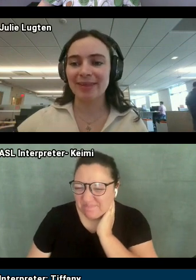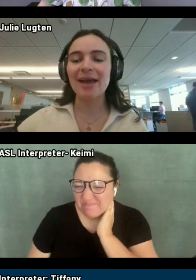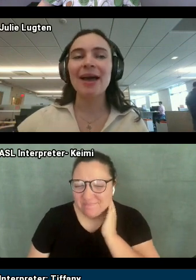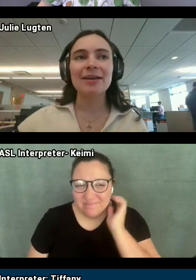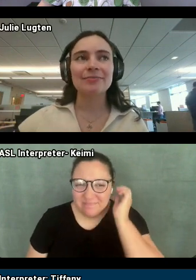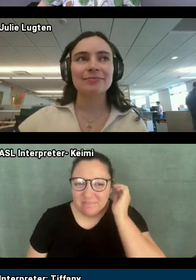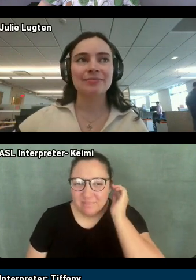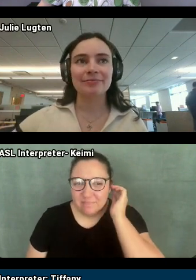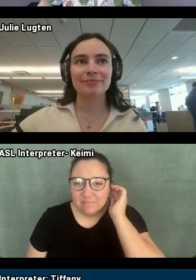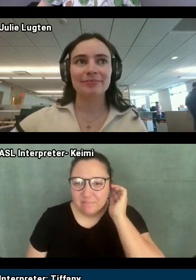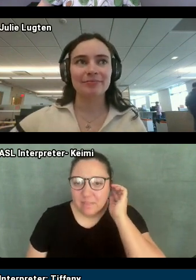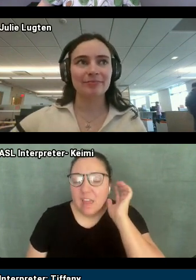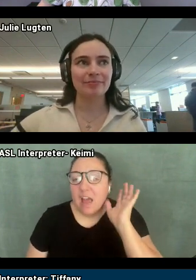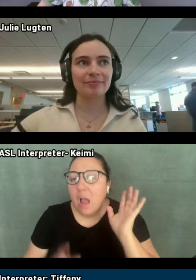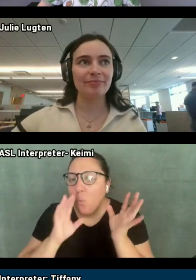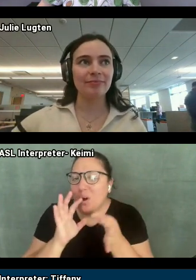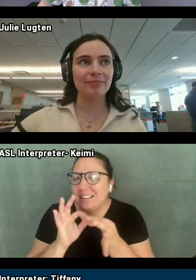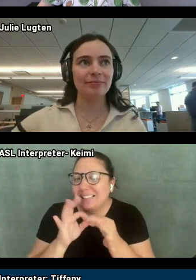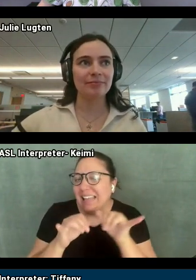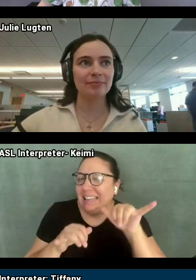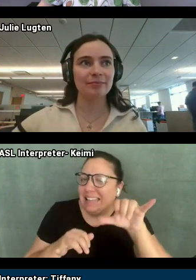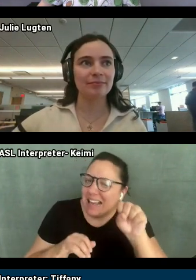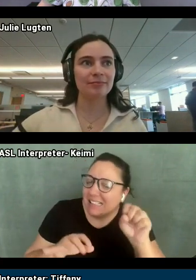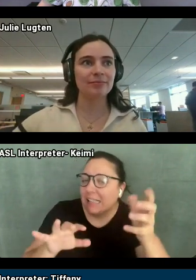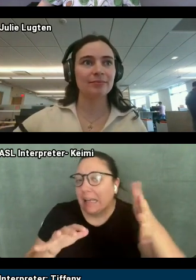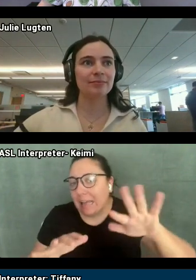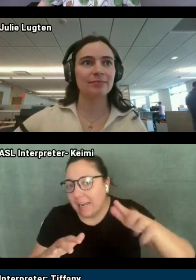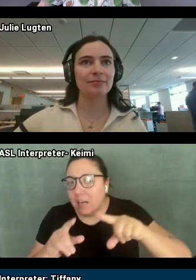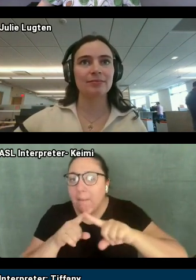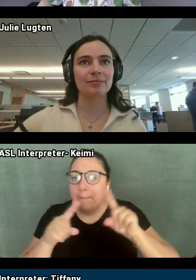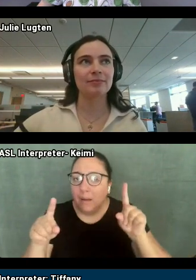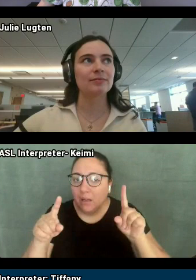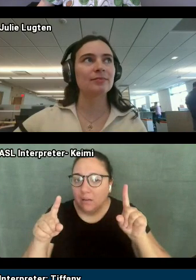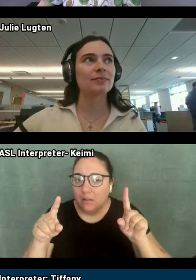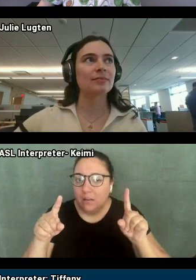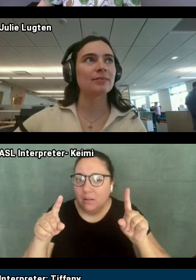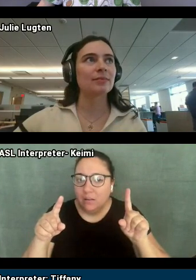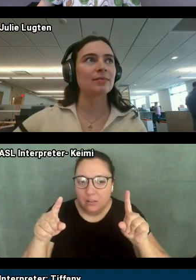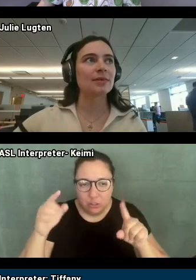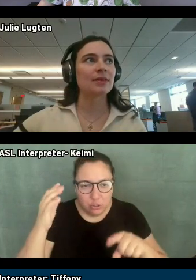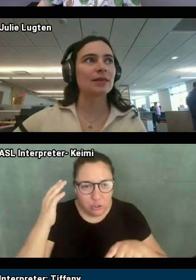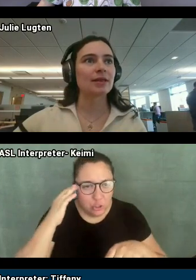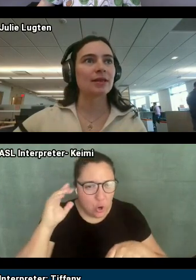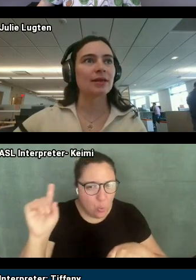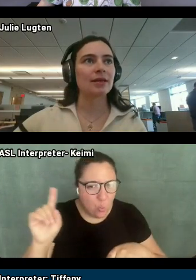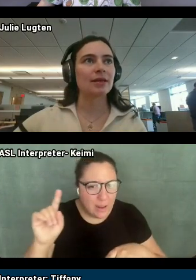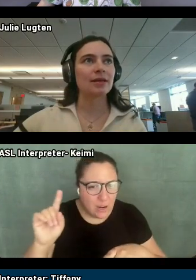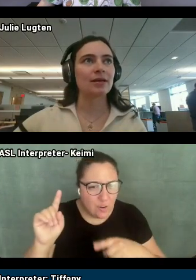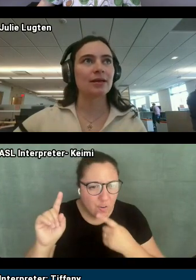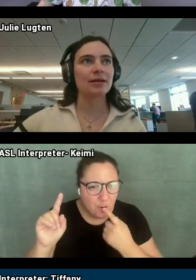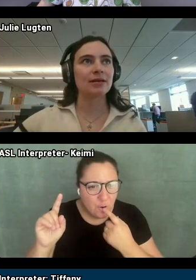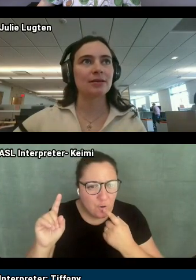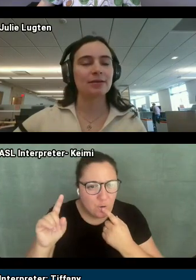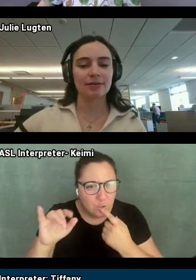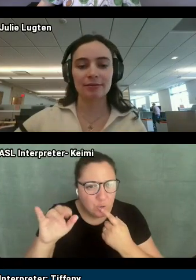I'm going to say yes, kind of, but I don't know the most offhand. Julie, do you know where this one is offhand? I know in